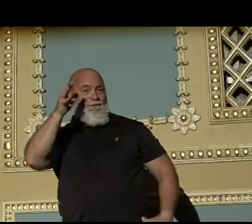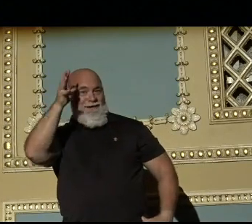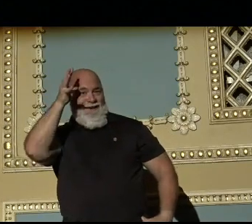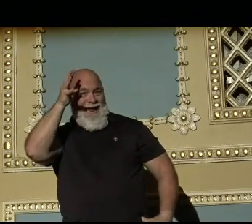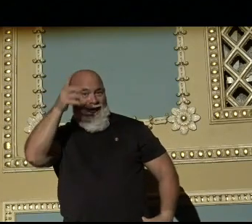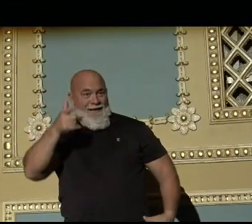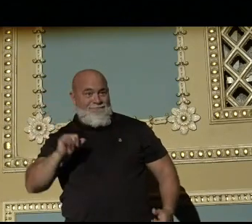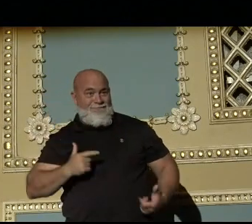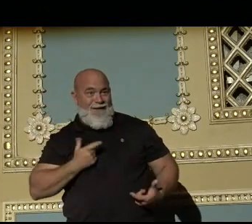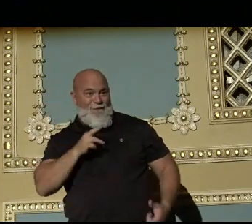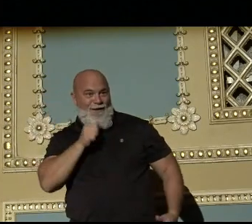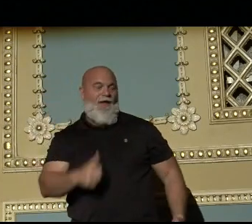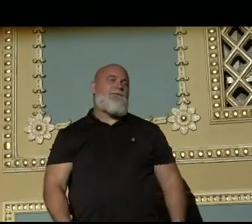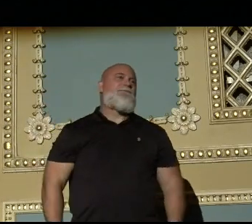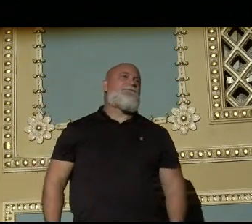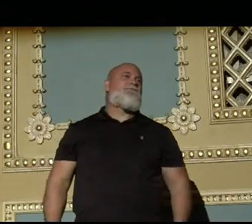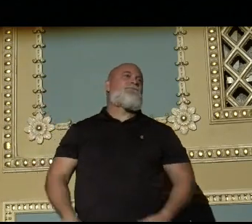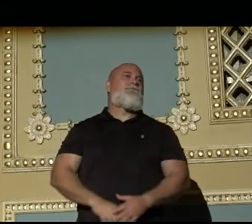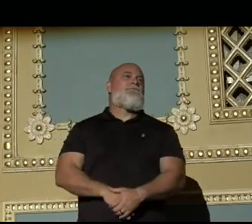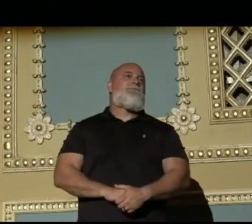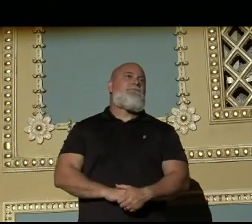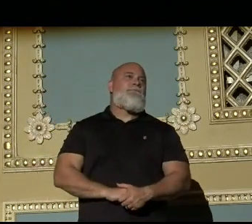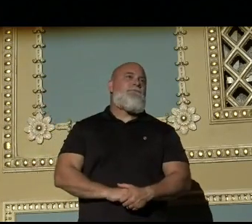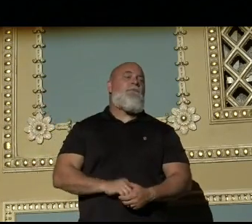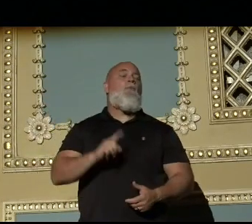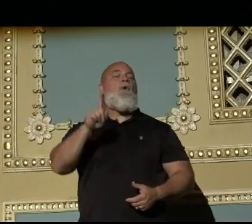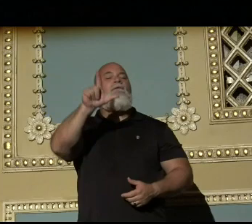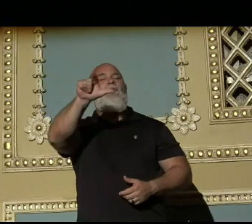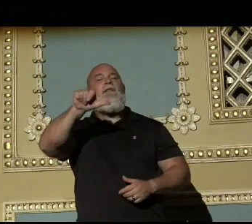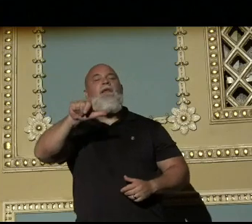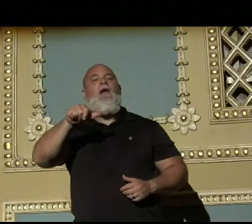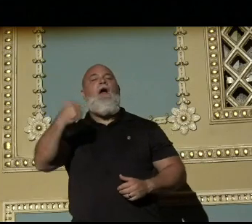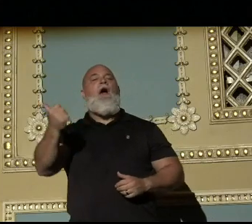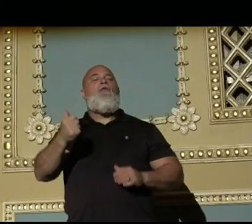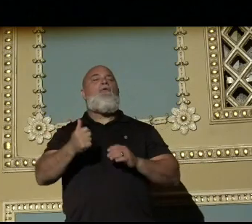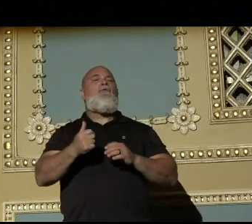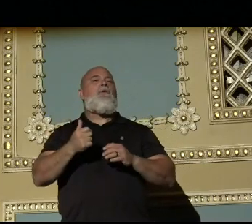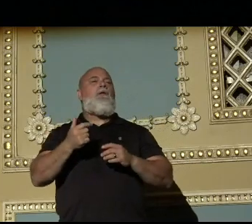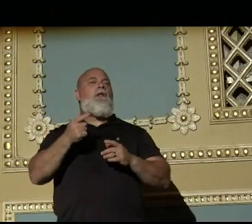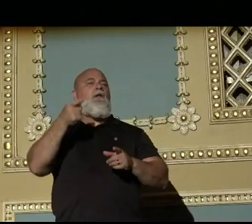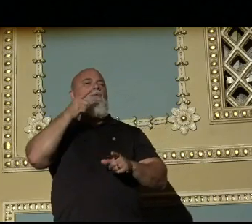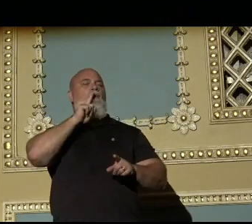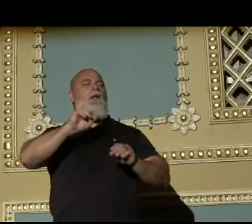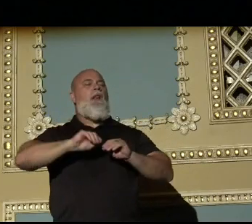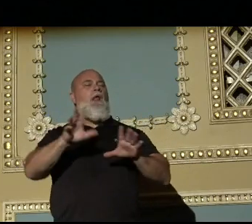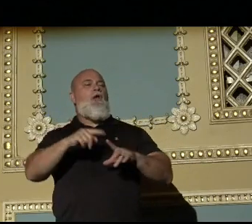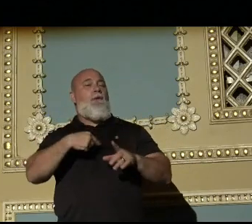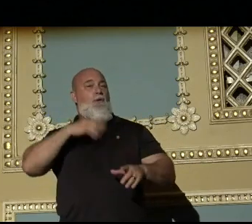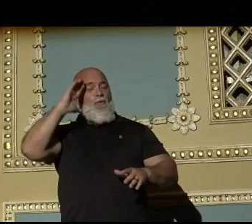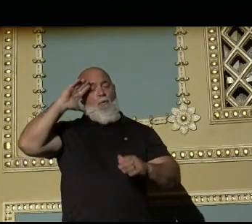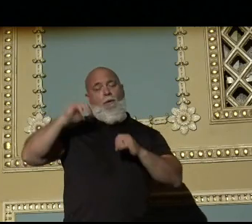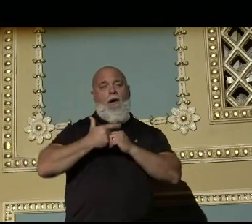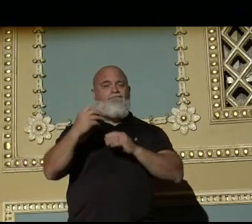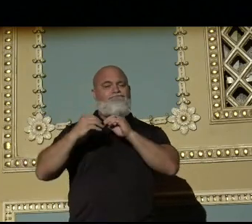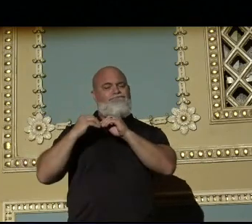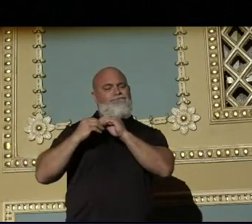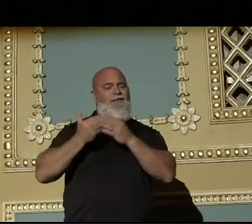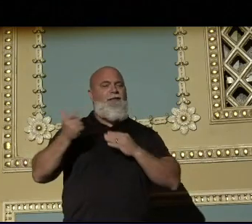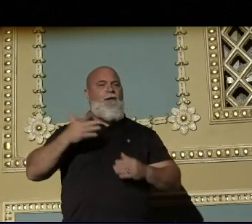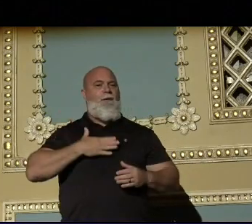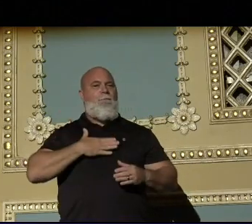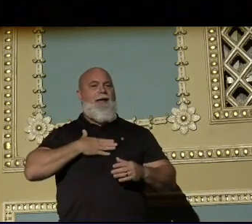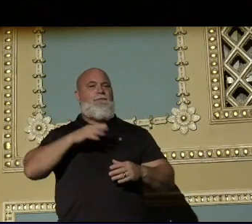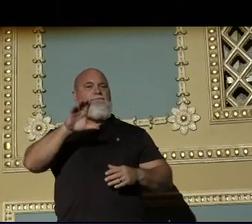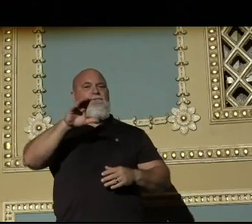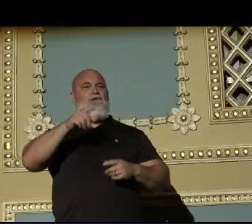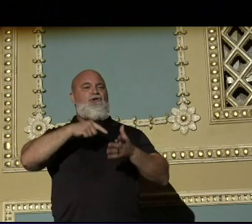not. One of the other moments that it became really clear to me that he didn't know how to fix things was when my check engine light came on in